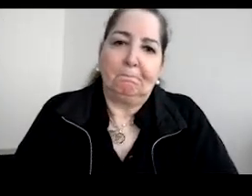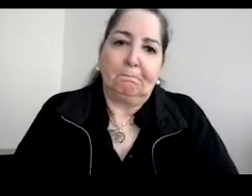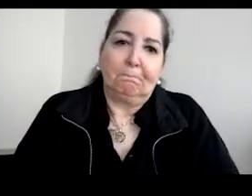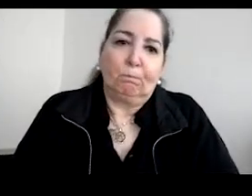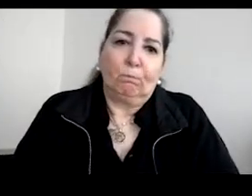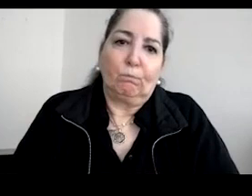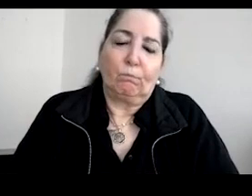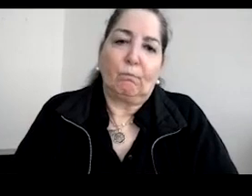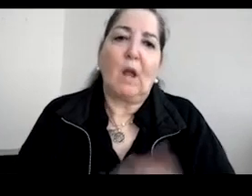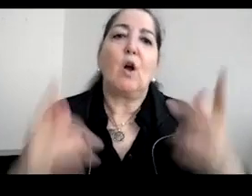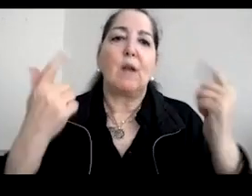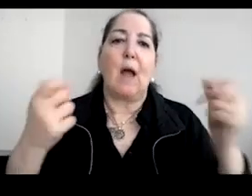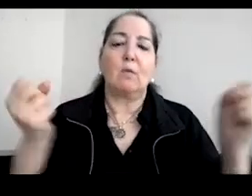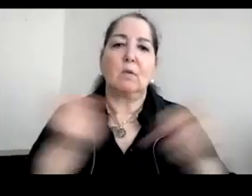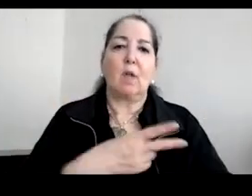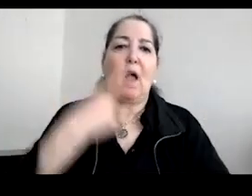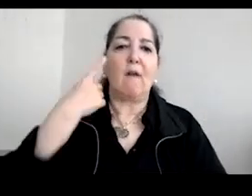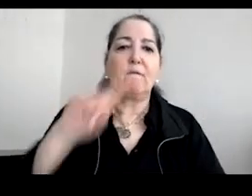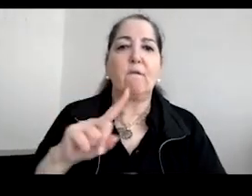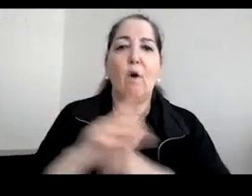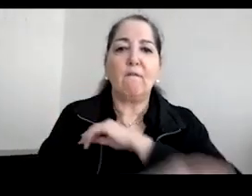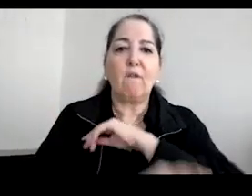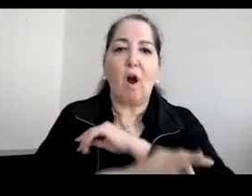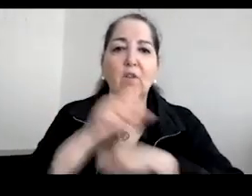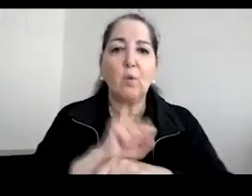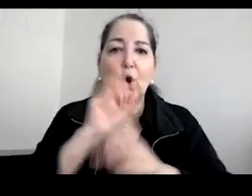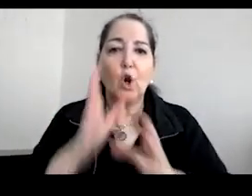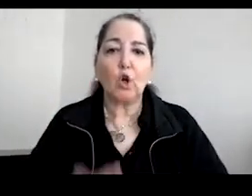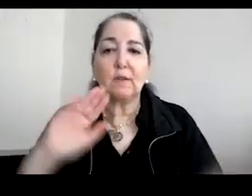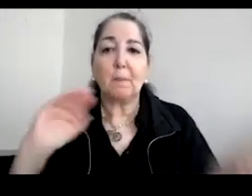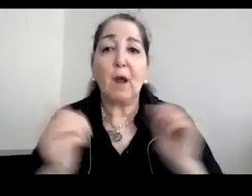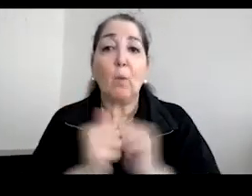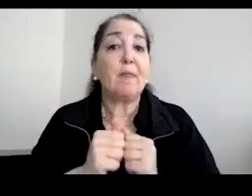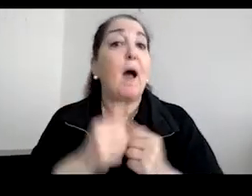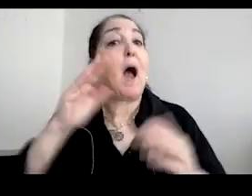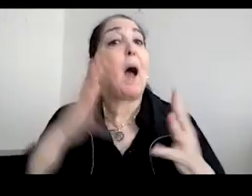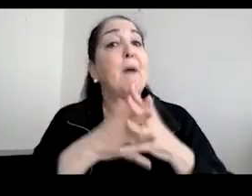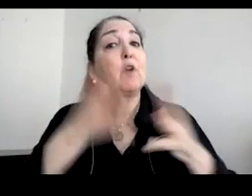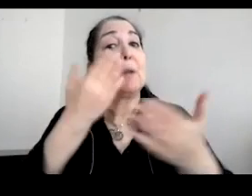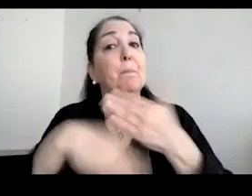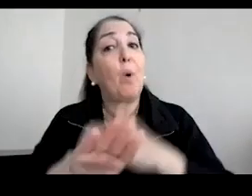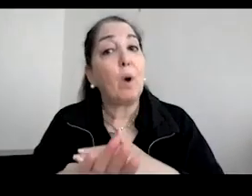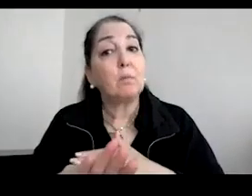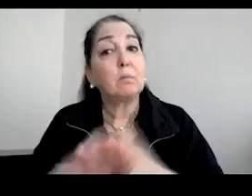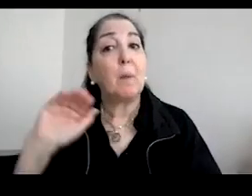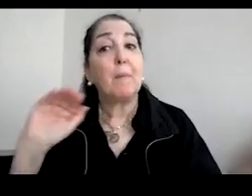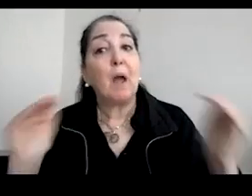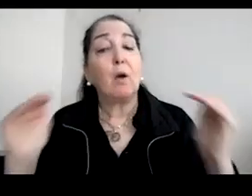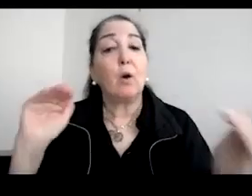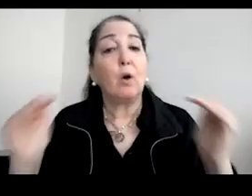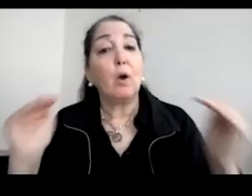so immigrant men and women versus U.S.-born men and women. And you can see that the green and light